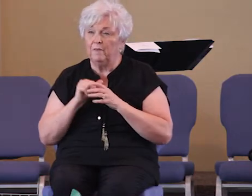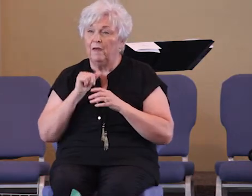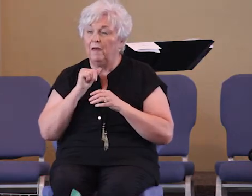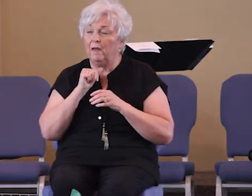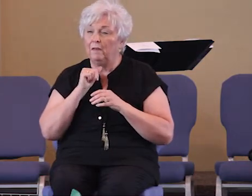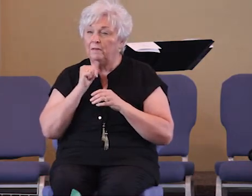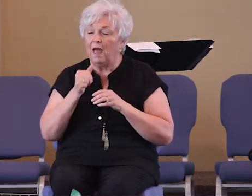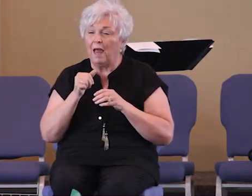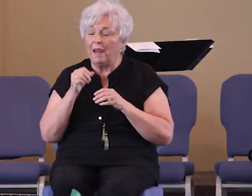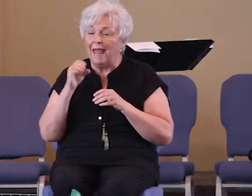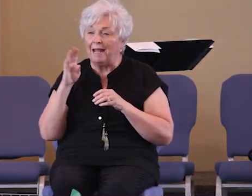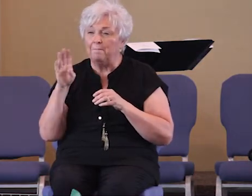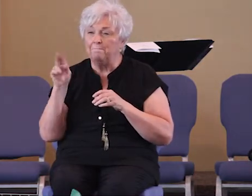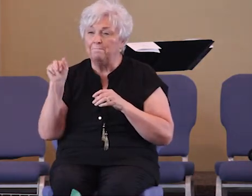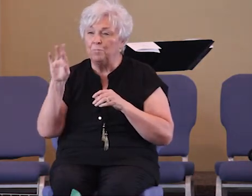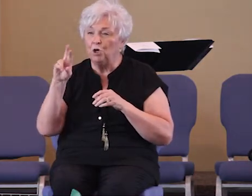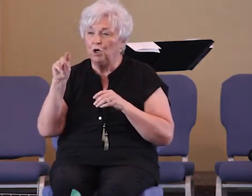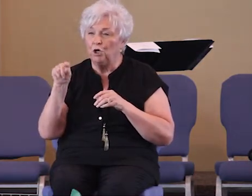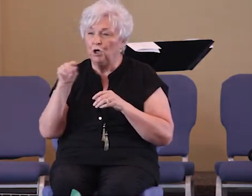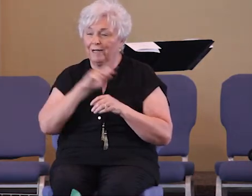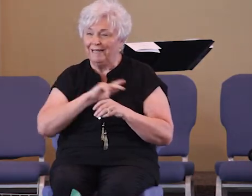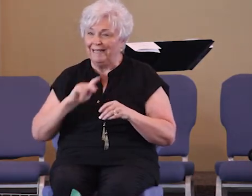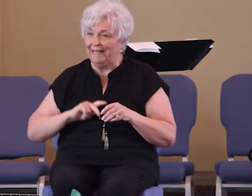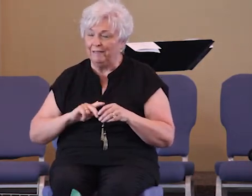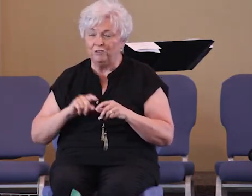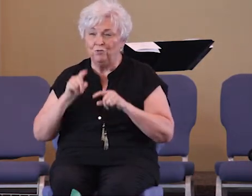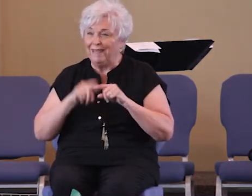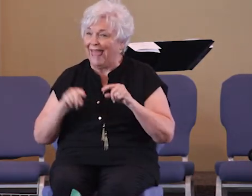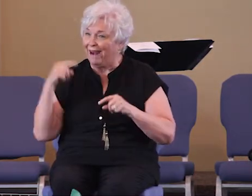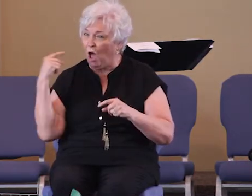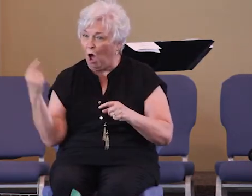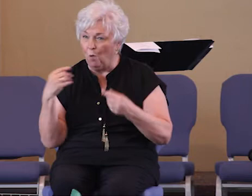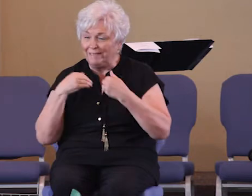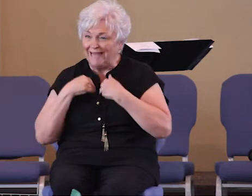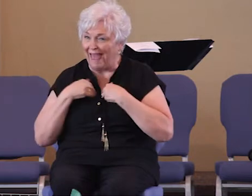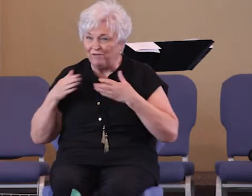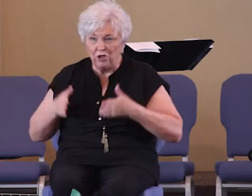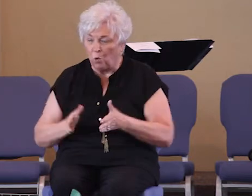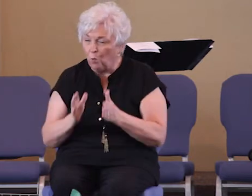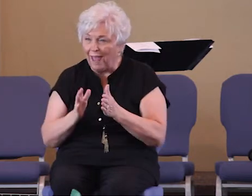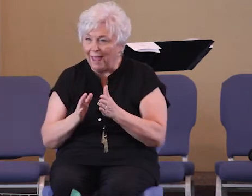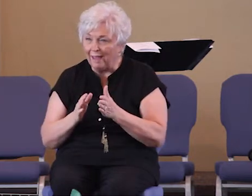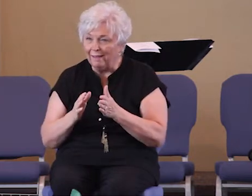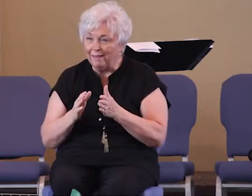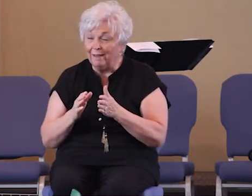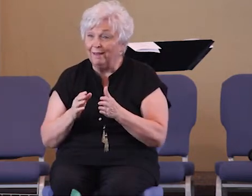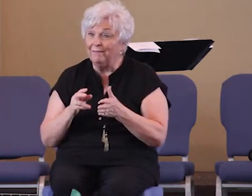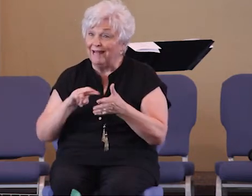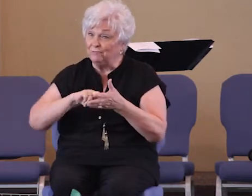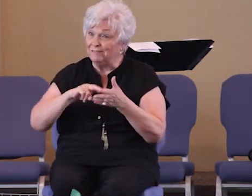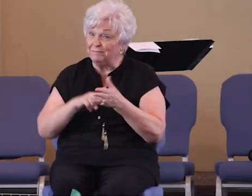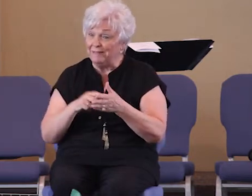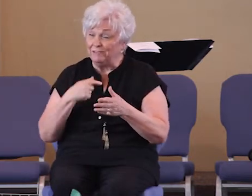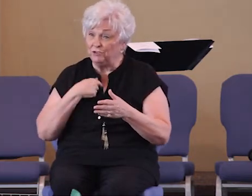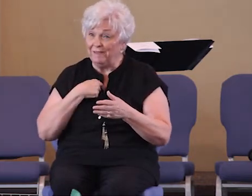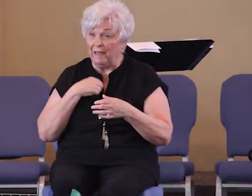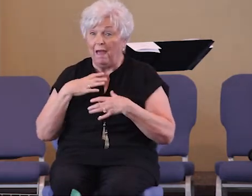way. That's what this meant to me. I like having what Ray likes.